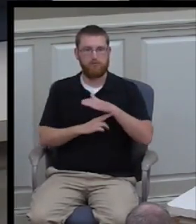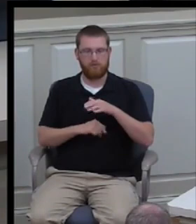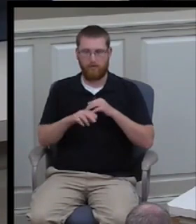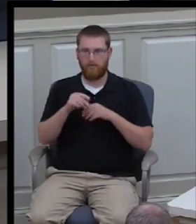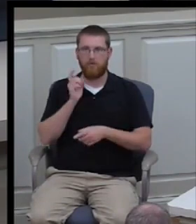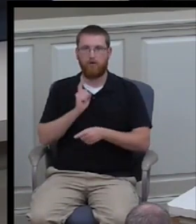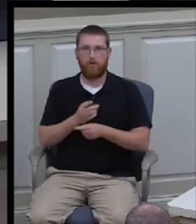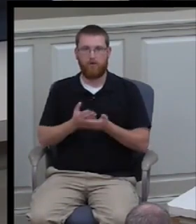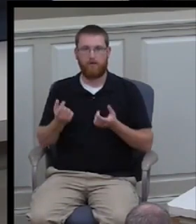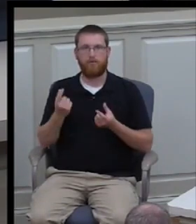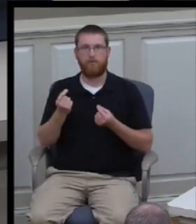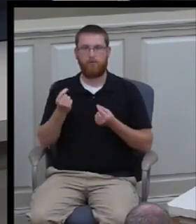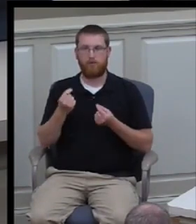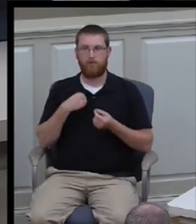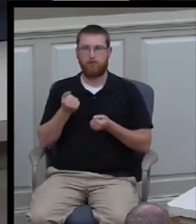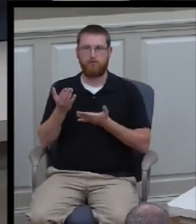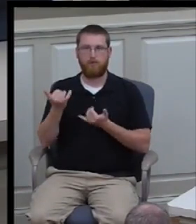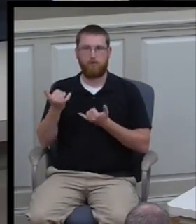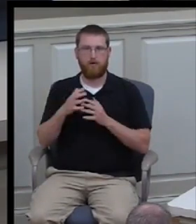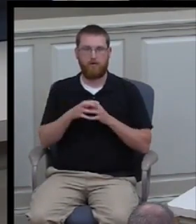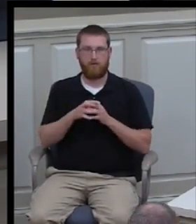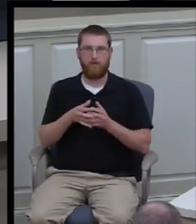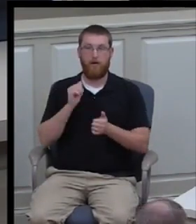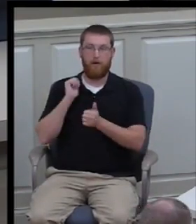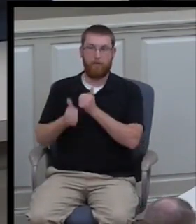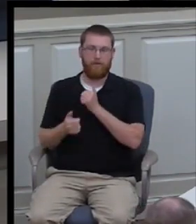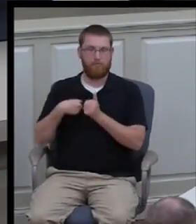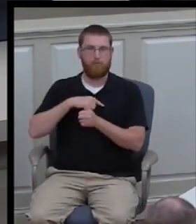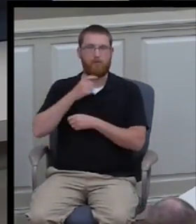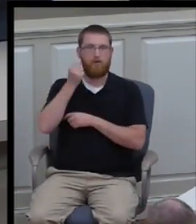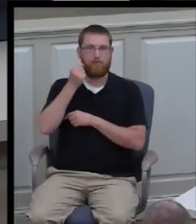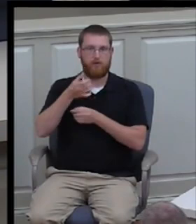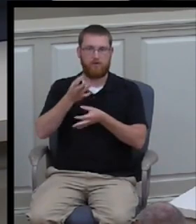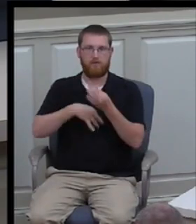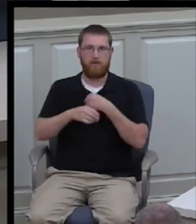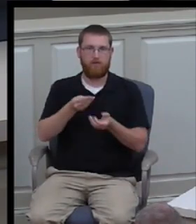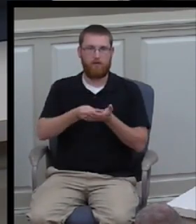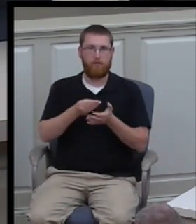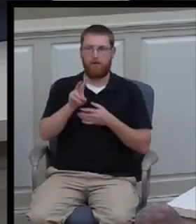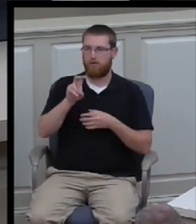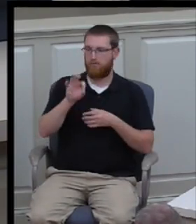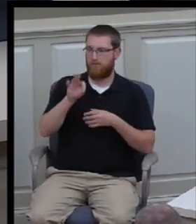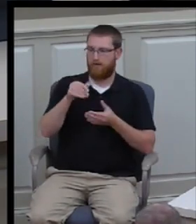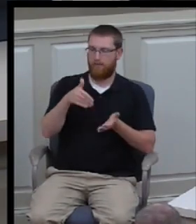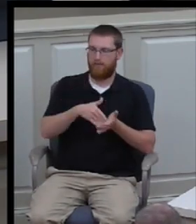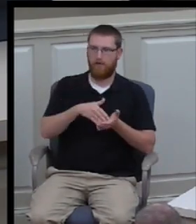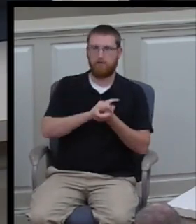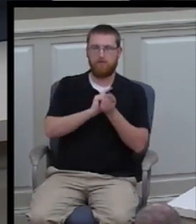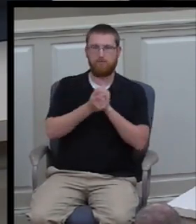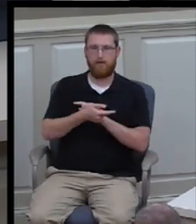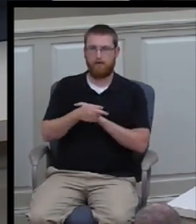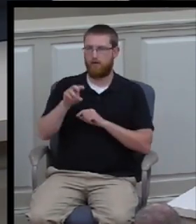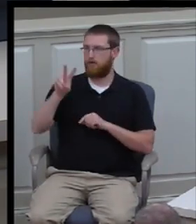thing to do, and that's what we would suggest in this case. Okay. So passing it, we would just understand instead of having the balance of $290,000, it'd be